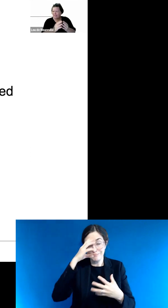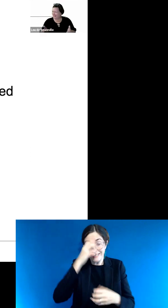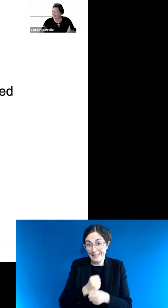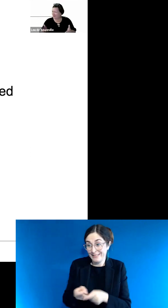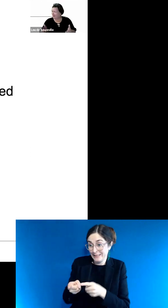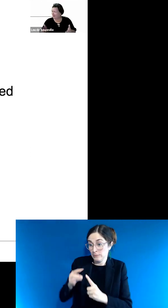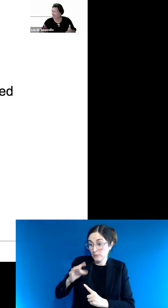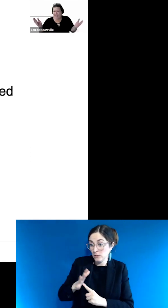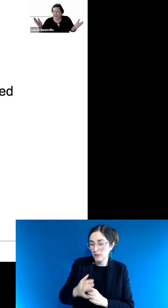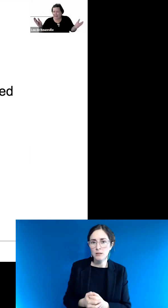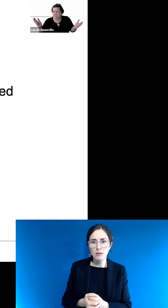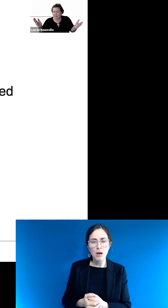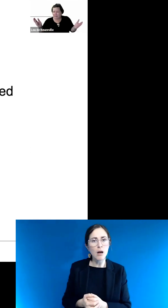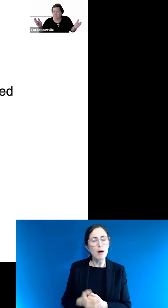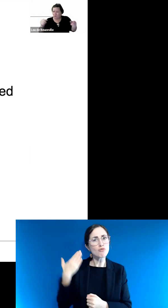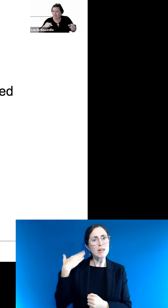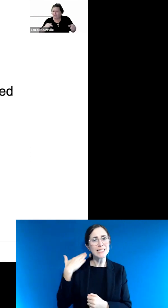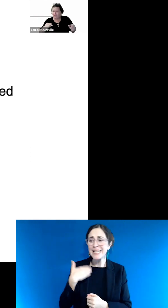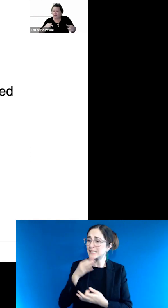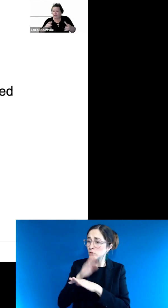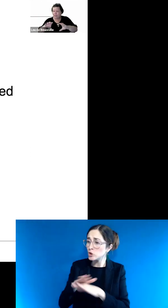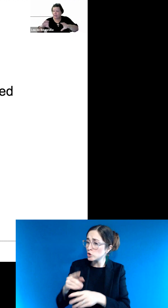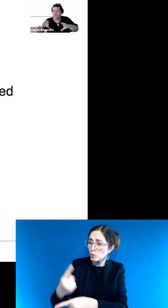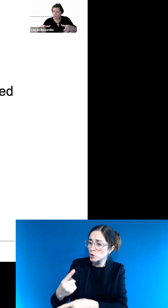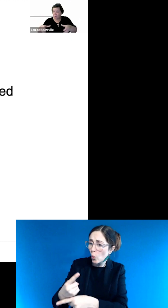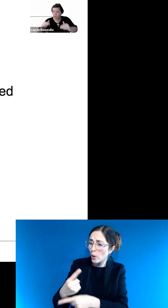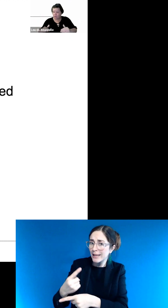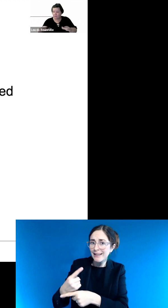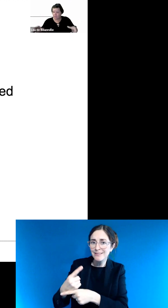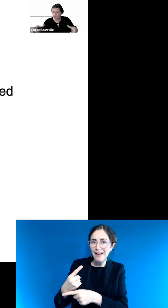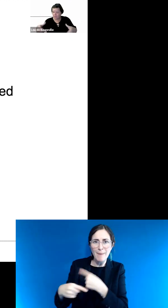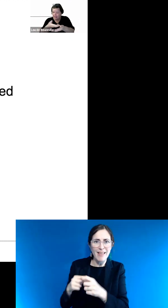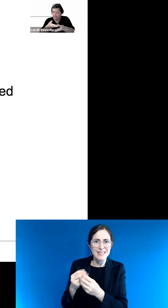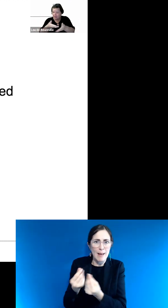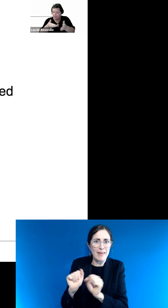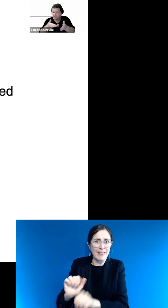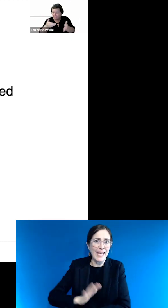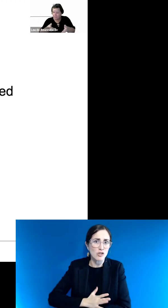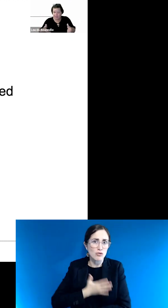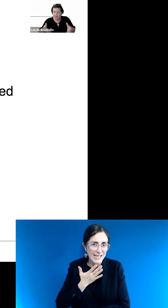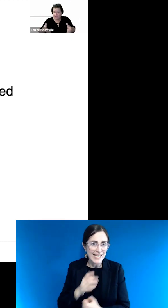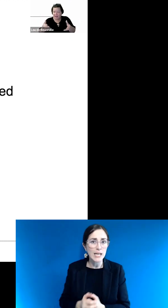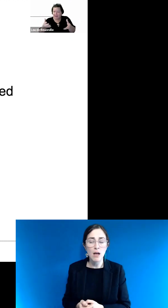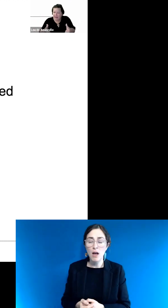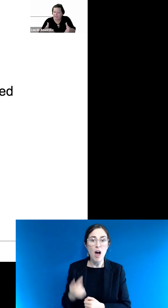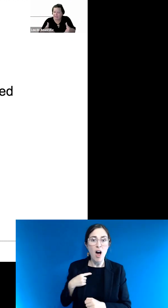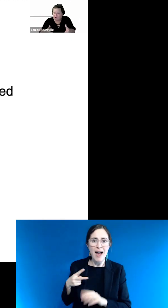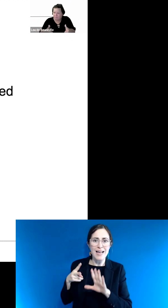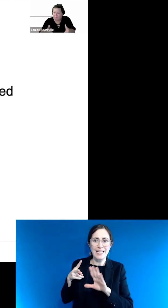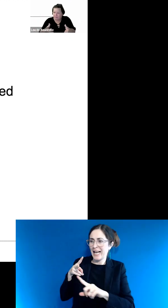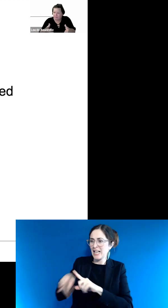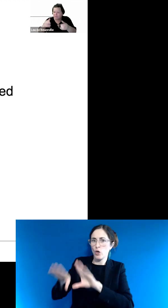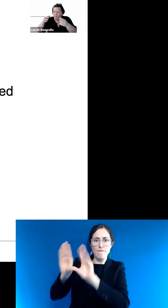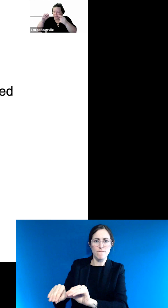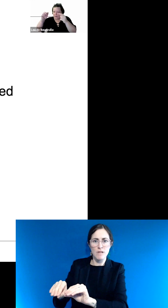And the other day I realized I cut off some kids talking about what like it's a low language group that I do this half an hour a day with. And I cut them